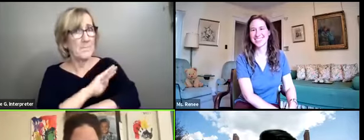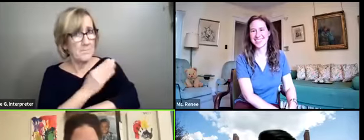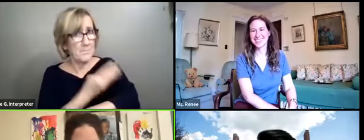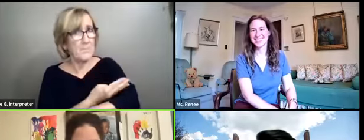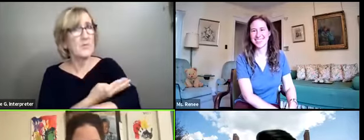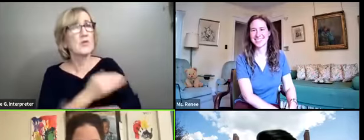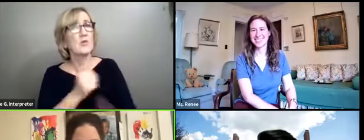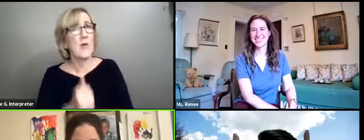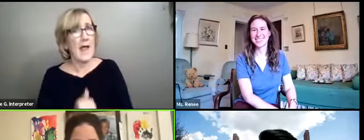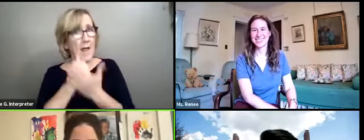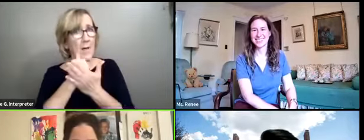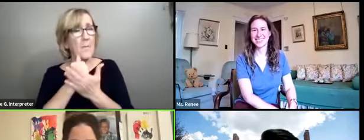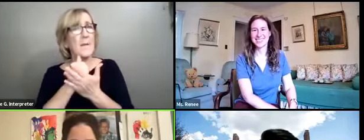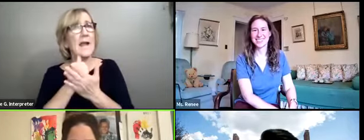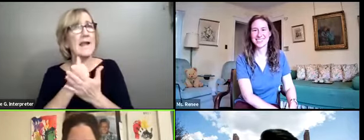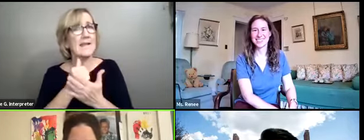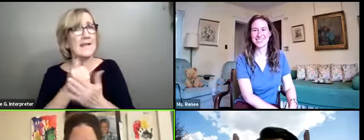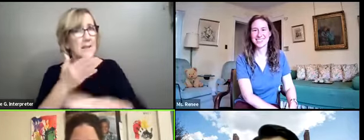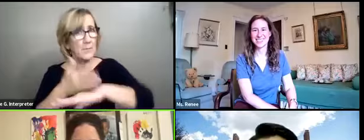your community.